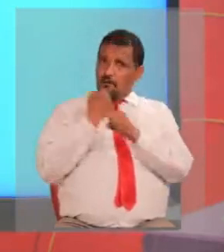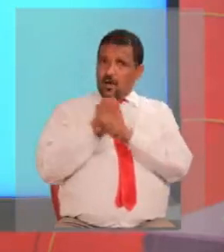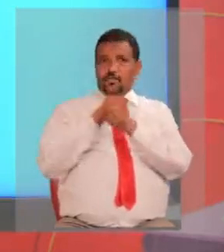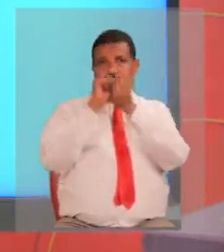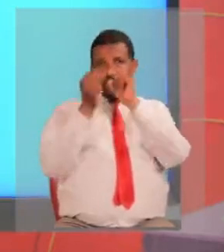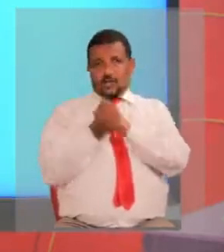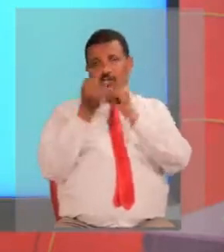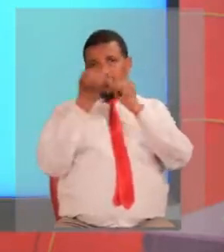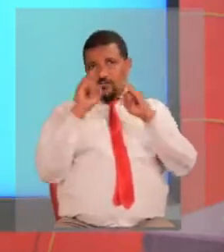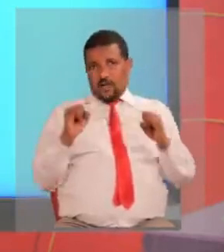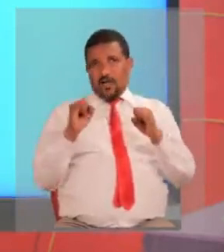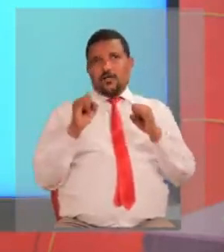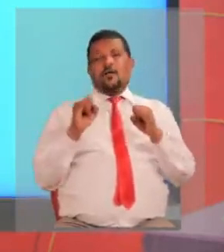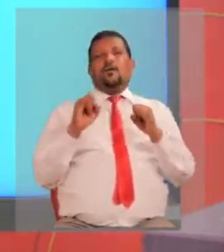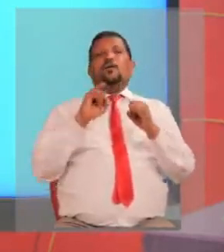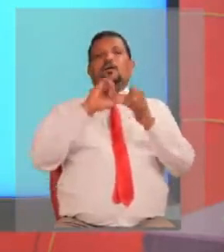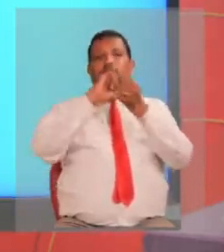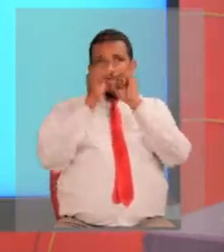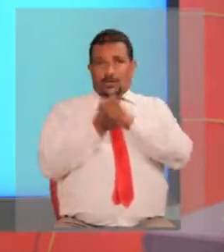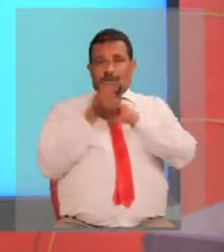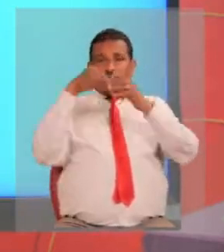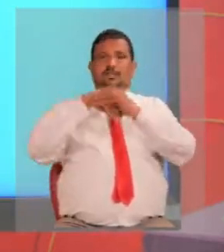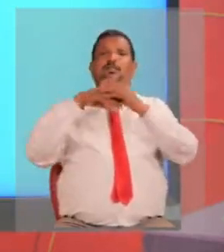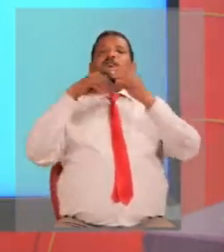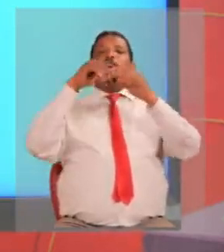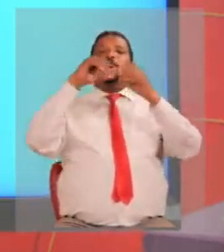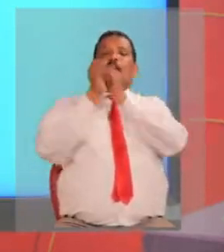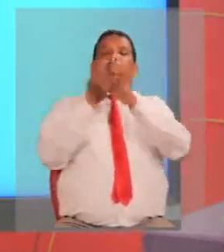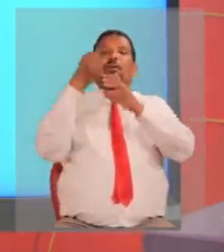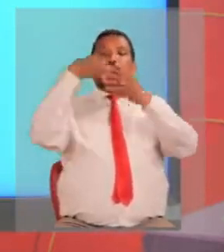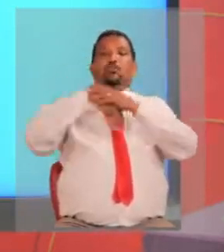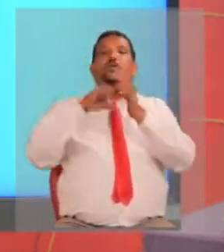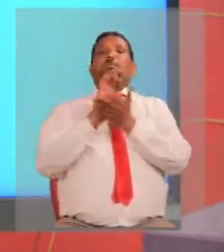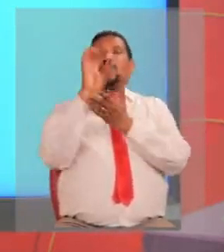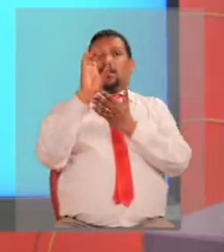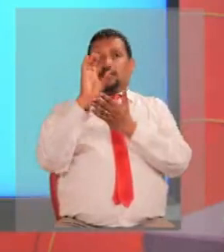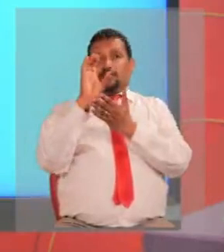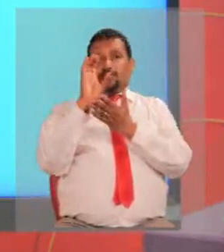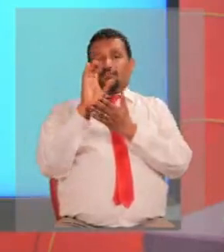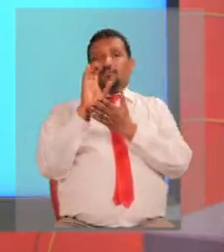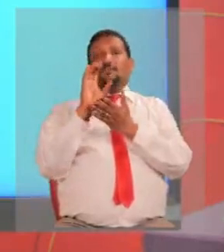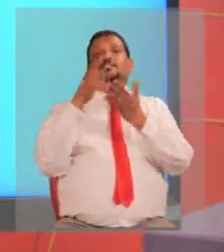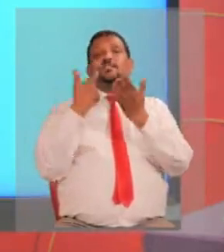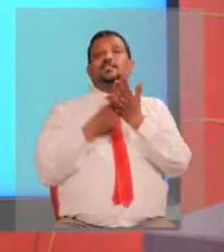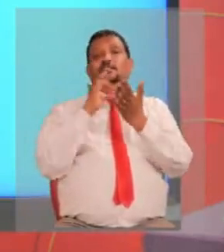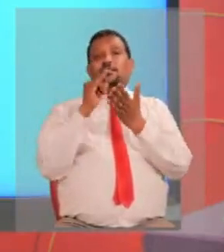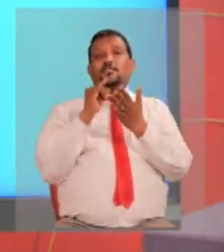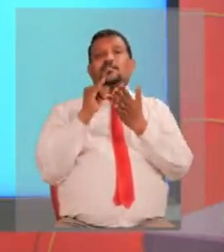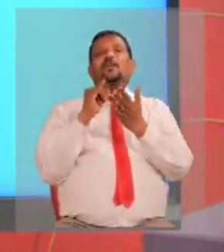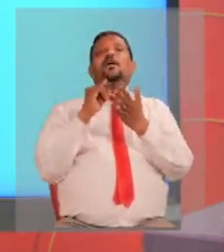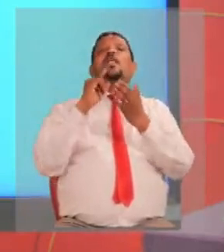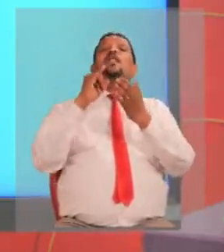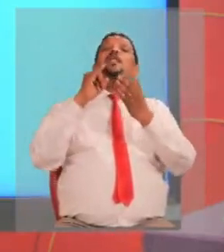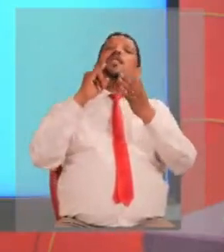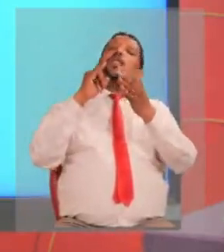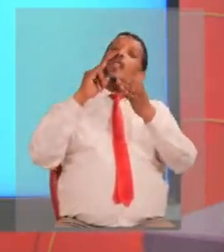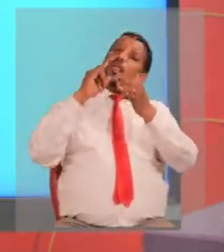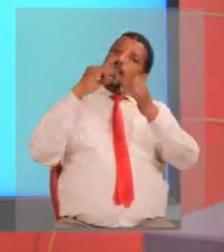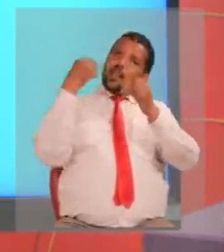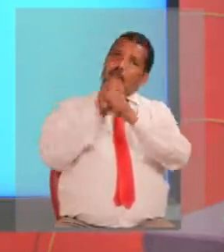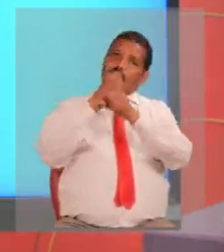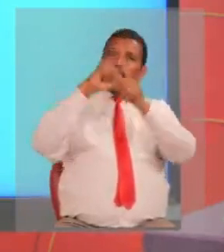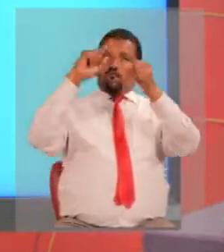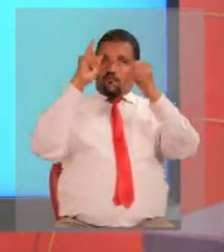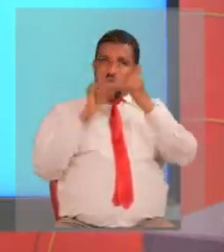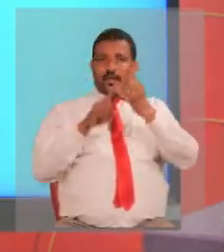variable input labor for the changing the variable input capital, which is gained. and this is labor final minus labor initial